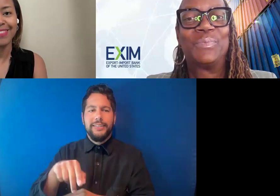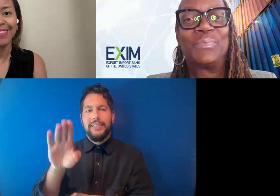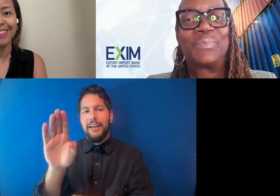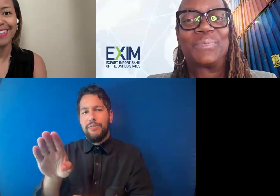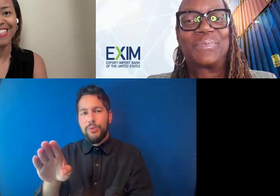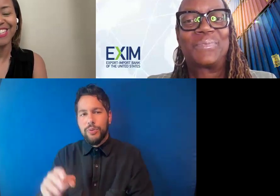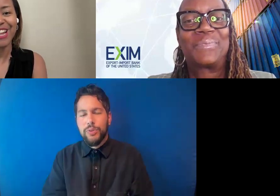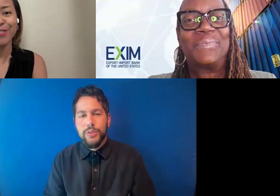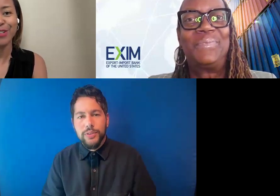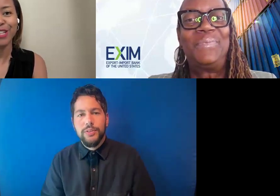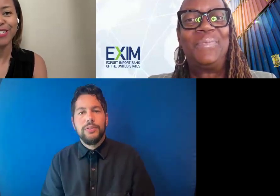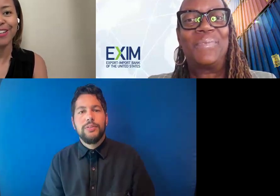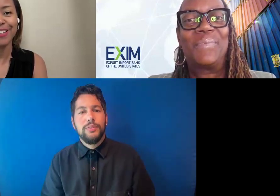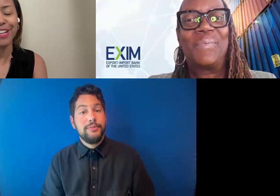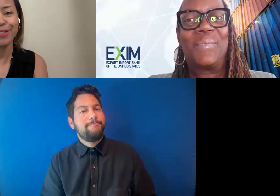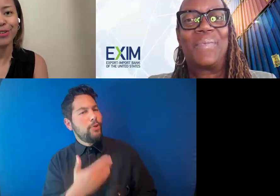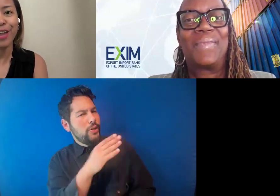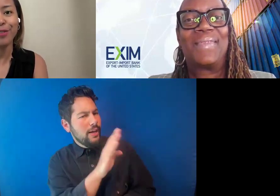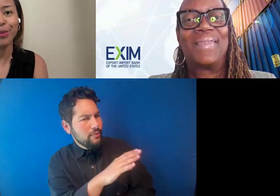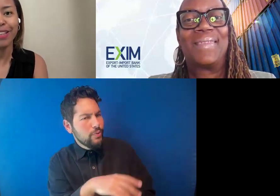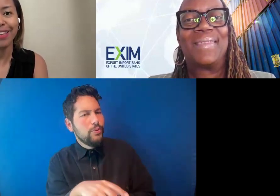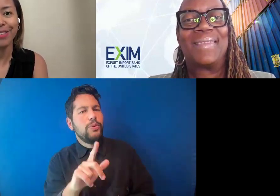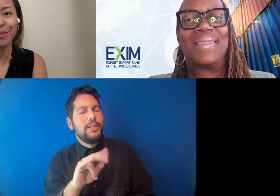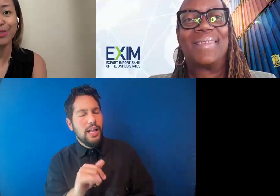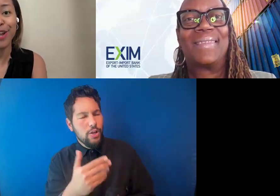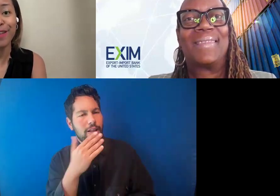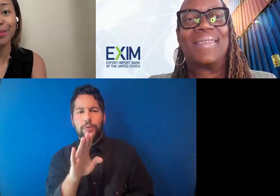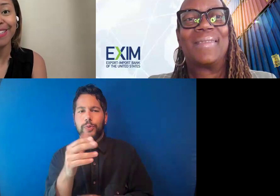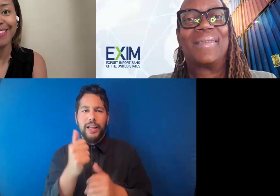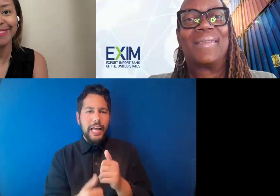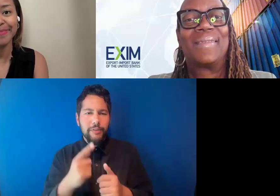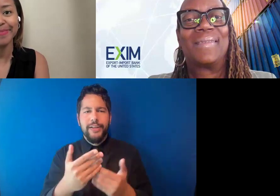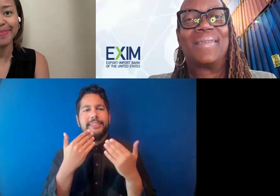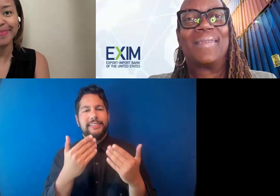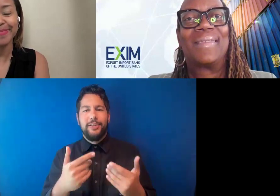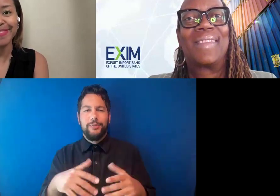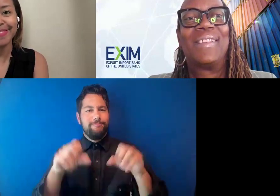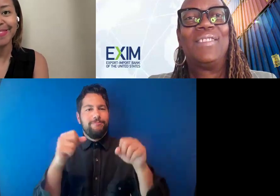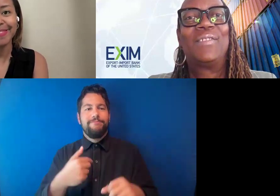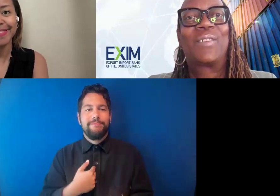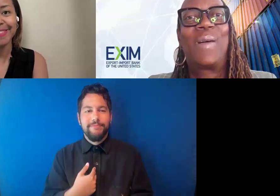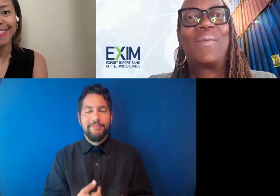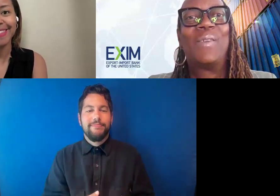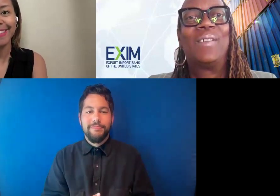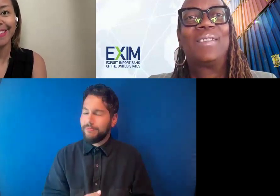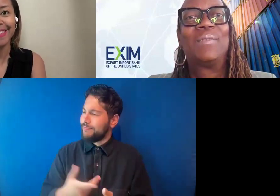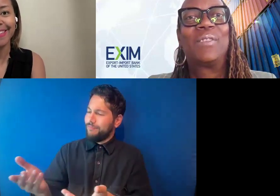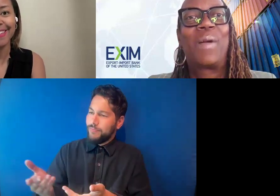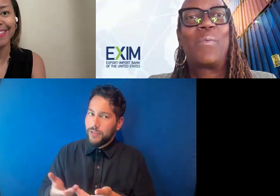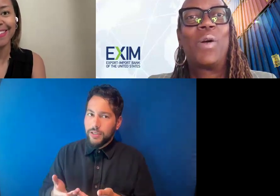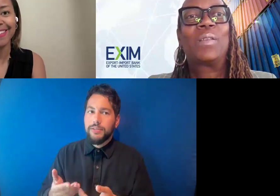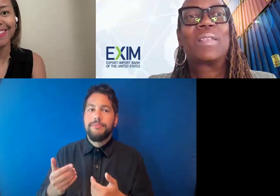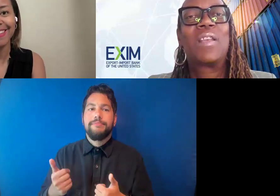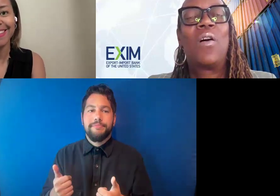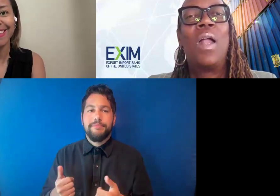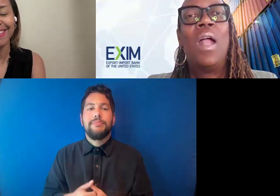afternoon. Good afternoon, LaTaunya. Good afternoon, everyone. Thank you so much for having me. You're quite welcome. You're